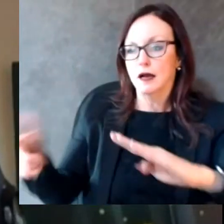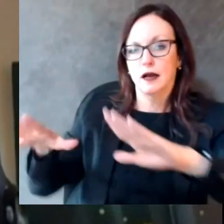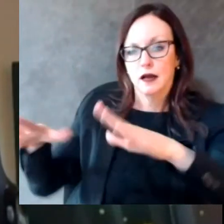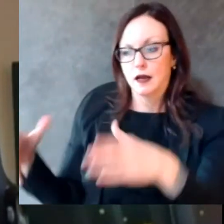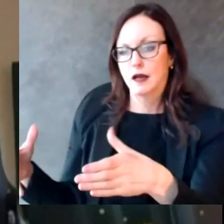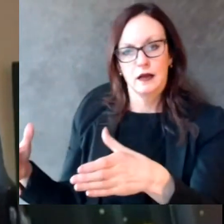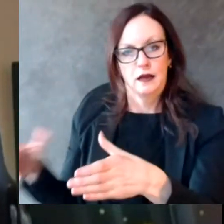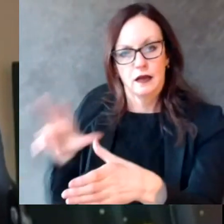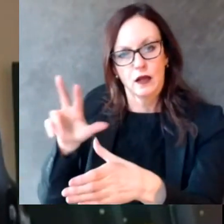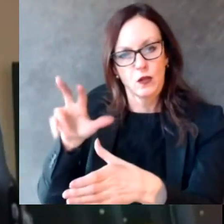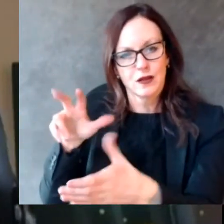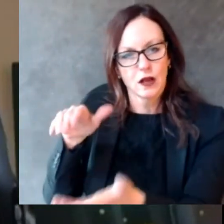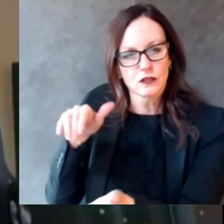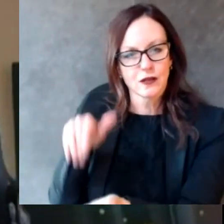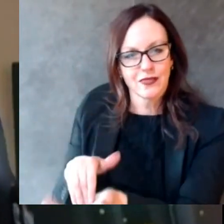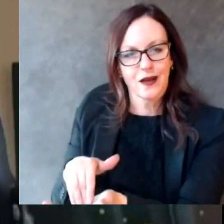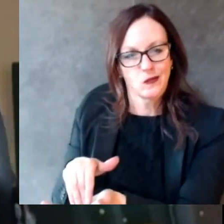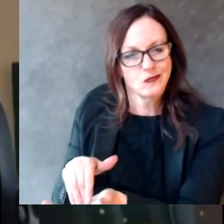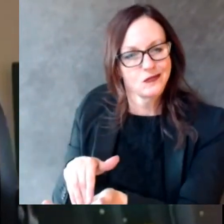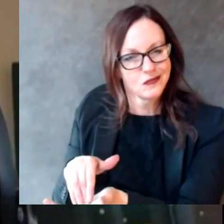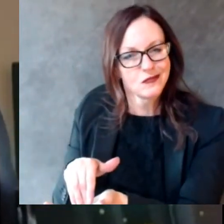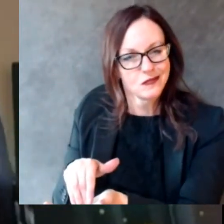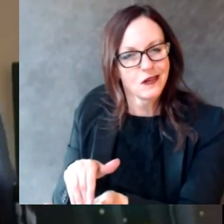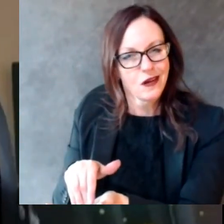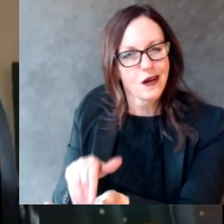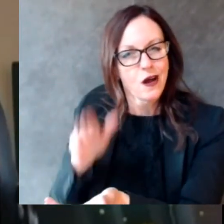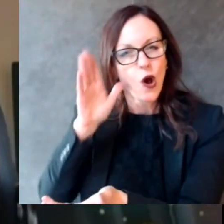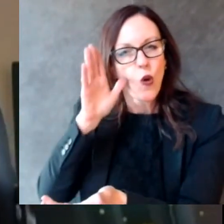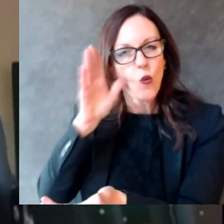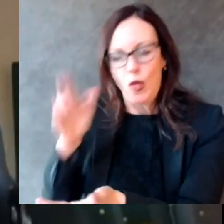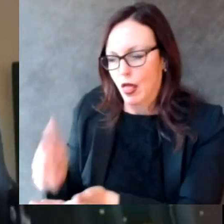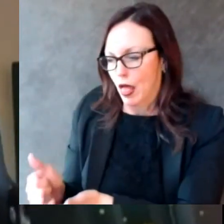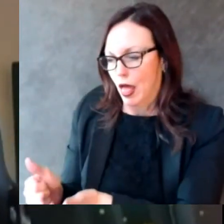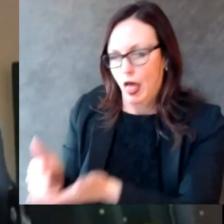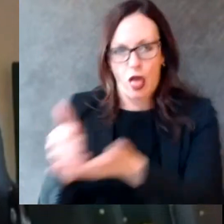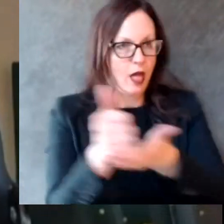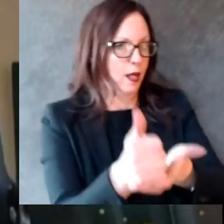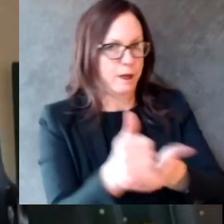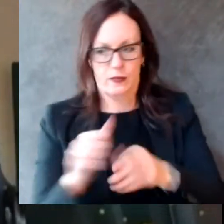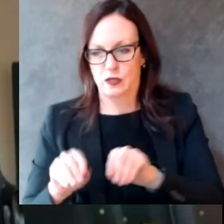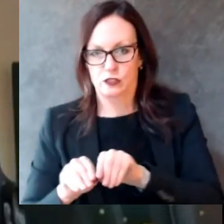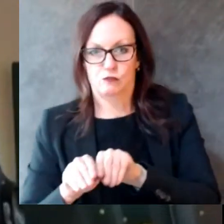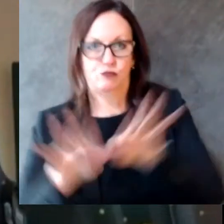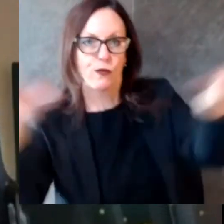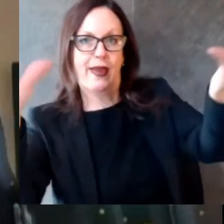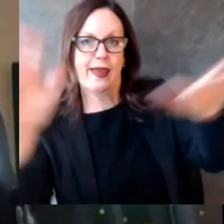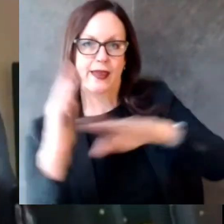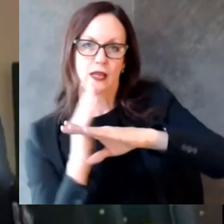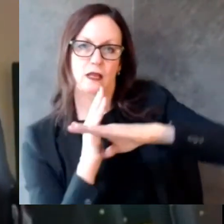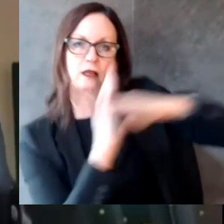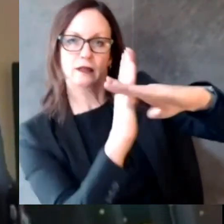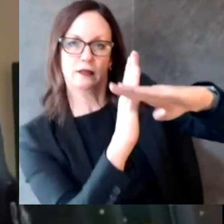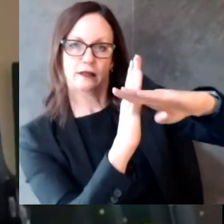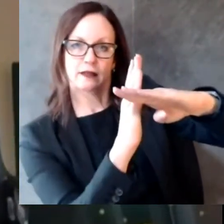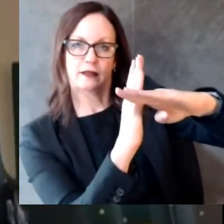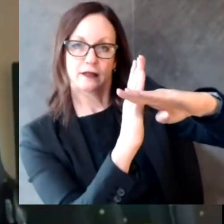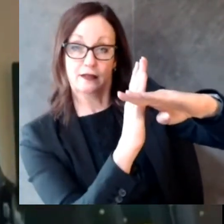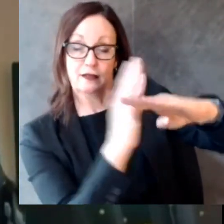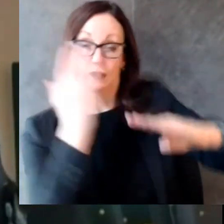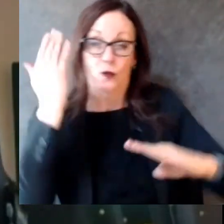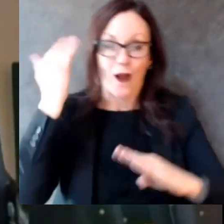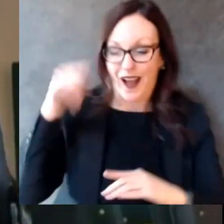population forward in terms of being able to receive vaccine. So if we think about a target